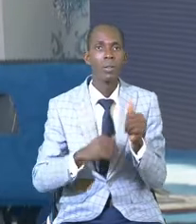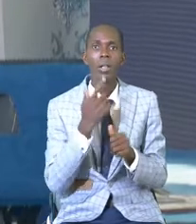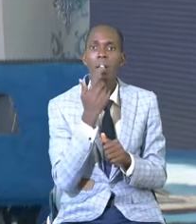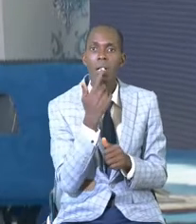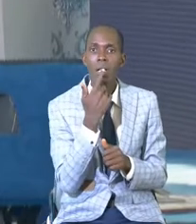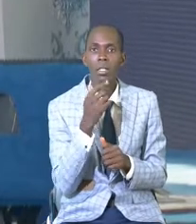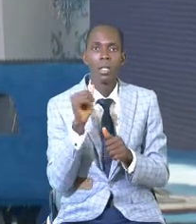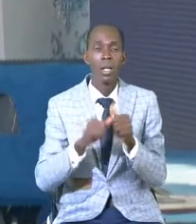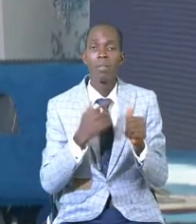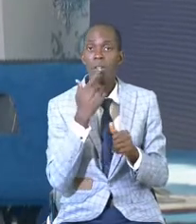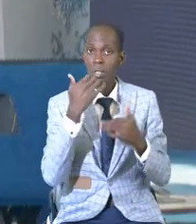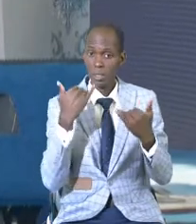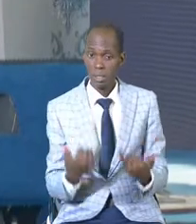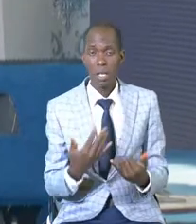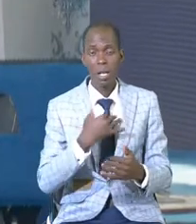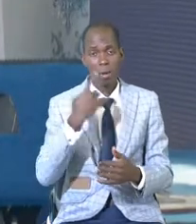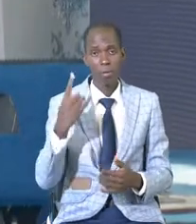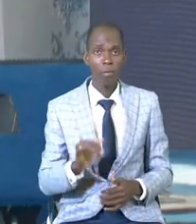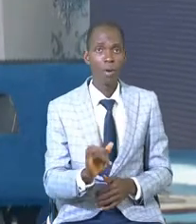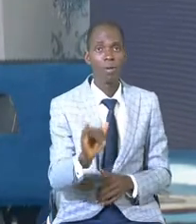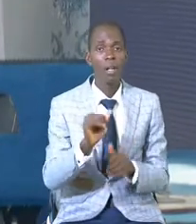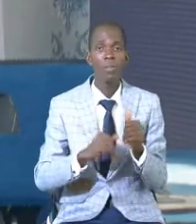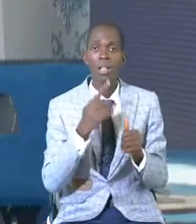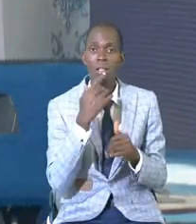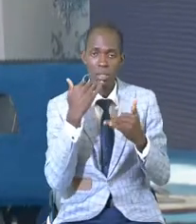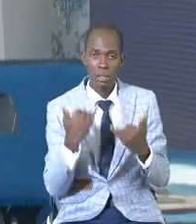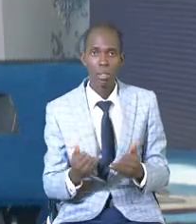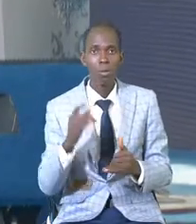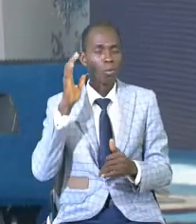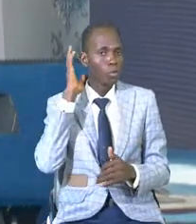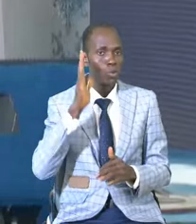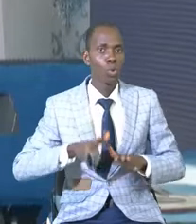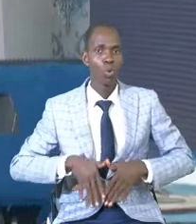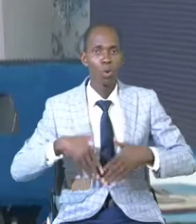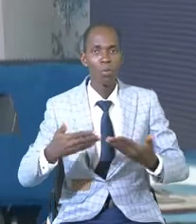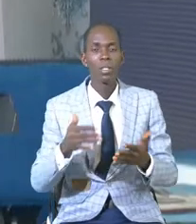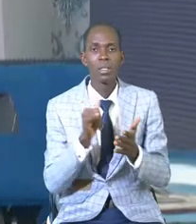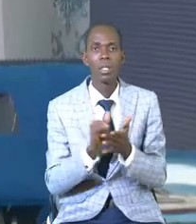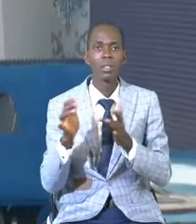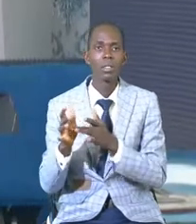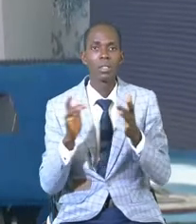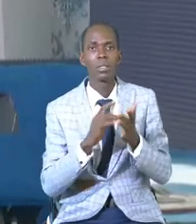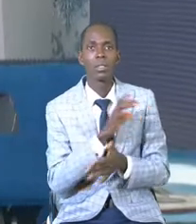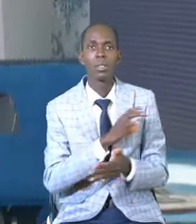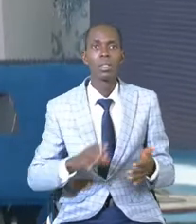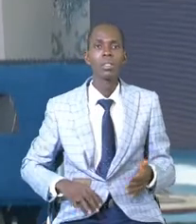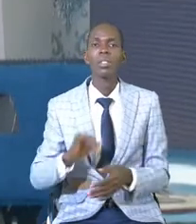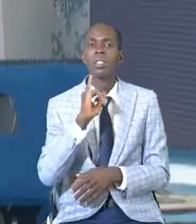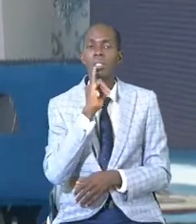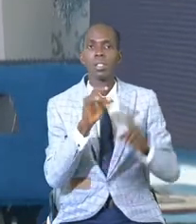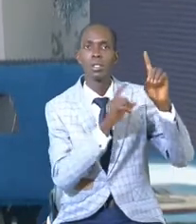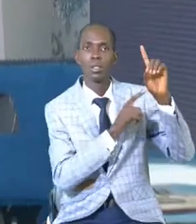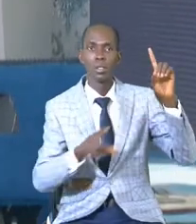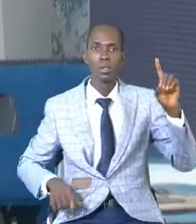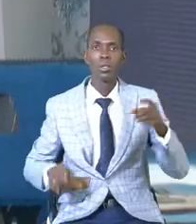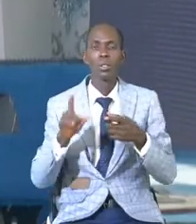every tongue now and forever, every tongue shall confess that Jesus Christ is Lord, to the